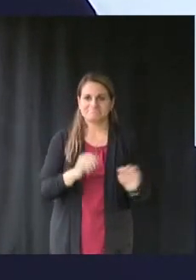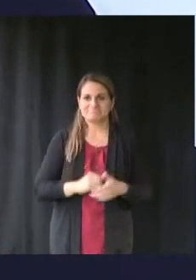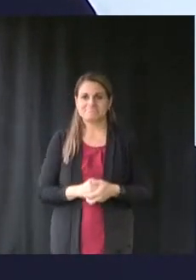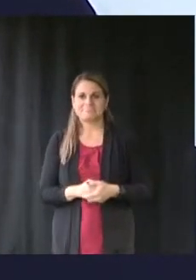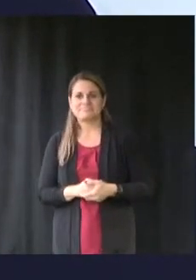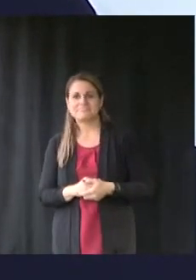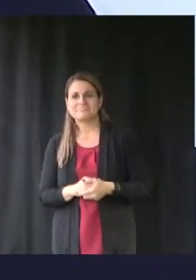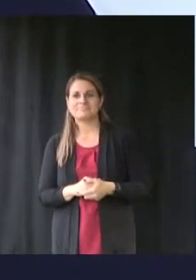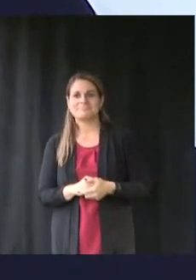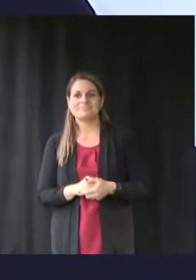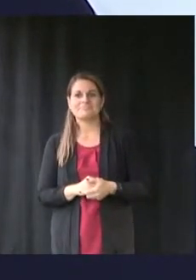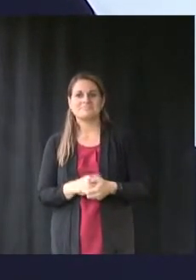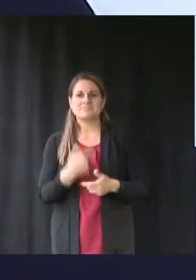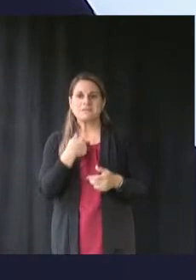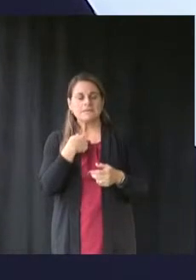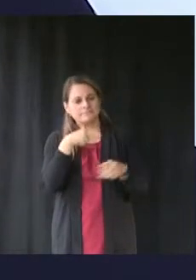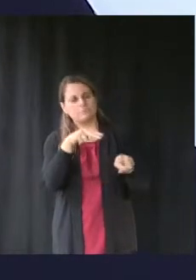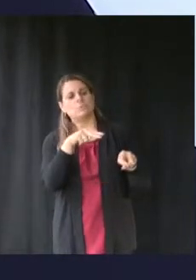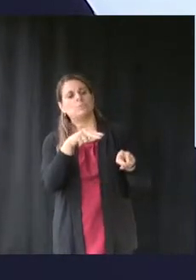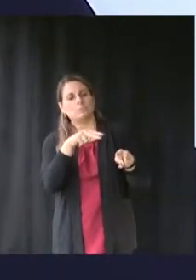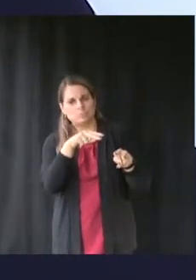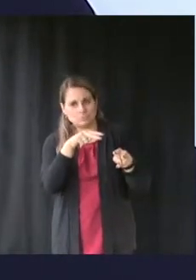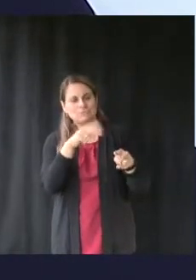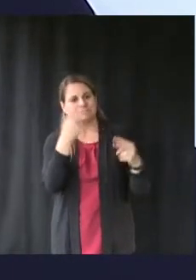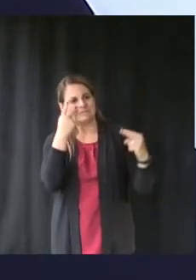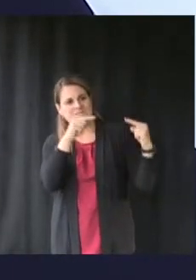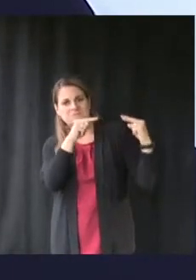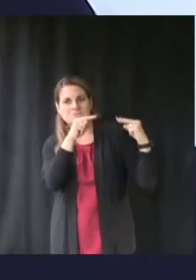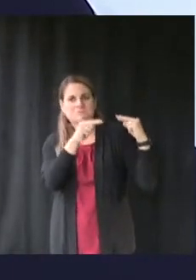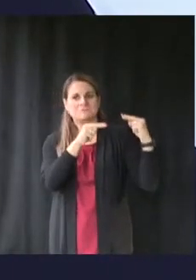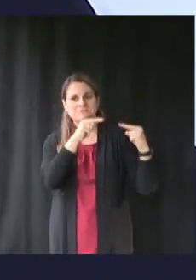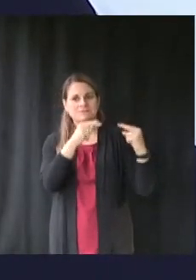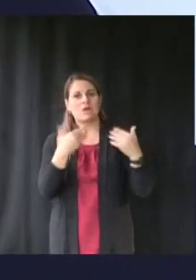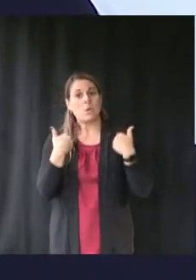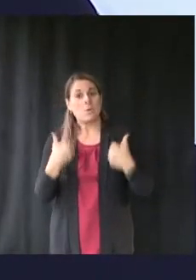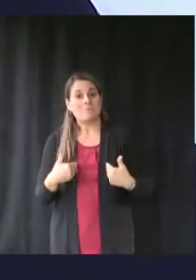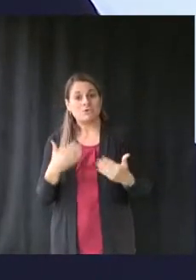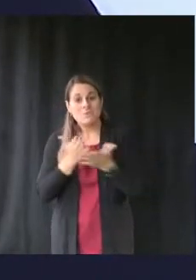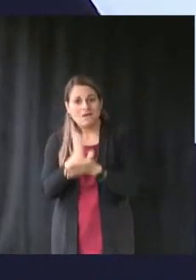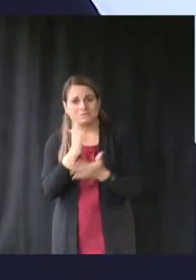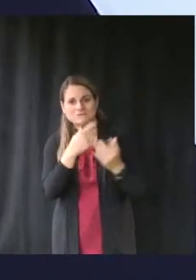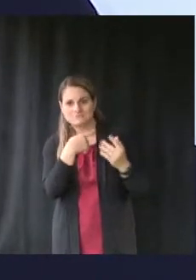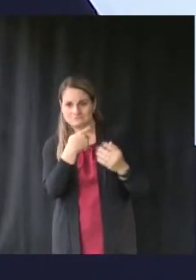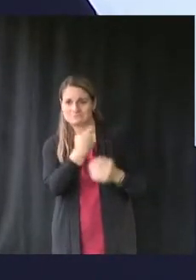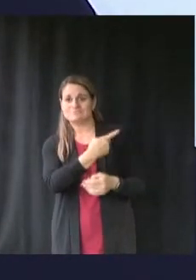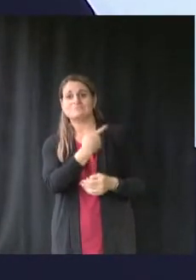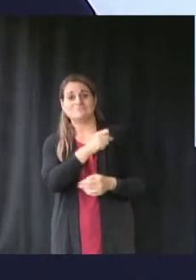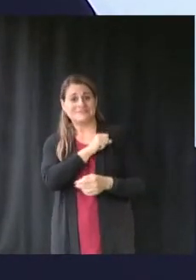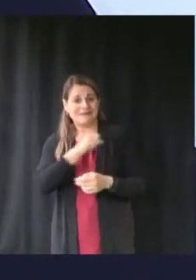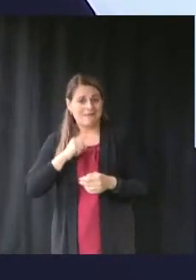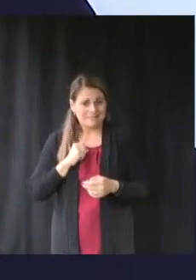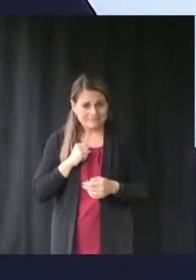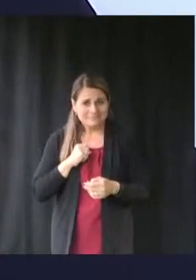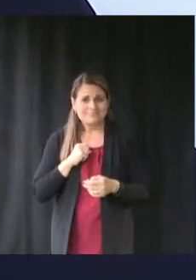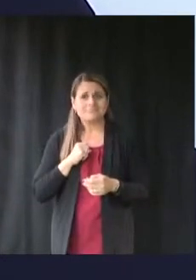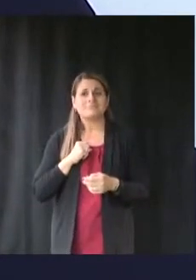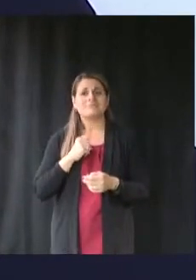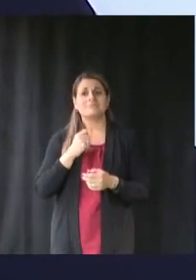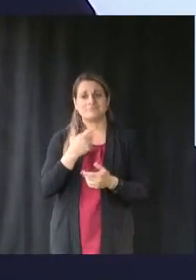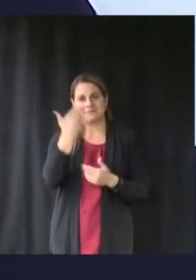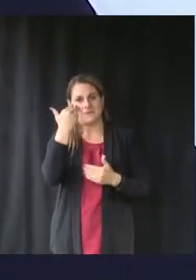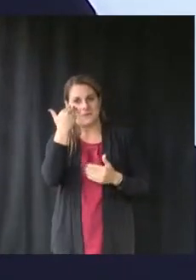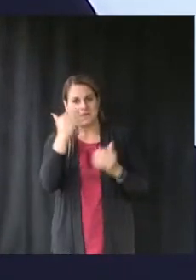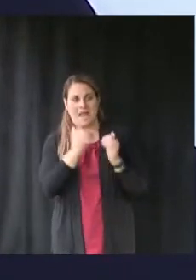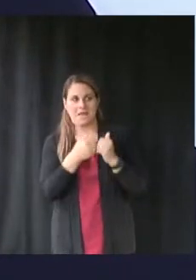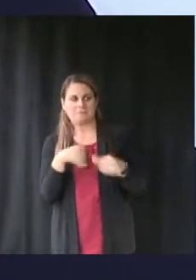close how he fought for human rights and human dignity in the Senate. Do you know my measure, Madam Ambassador,